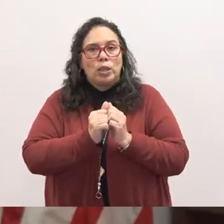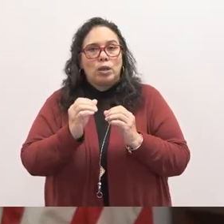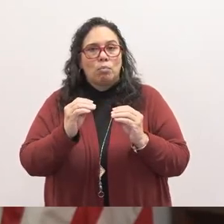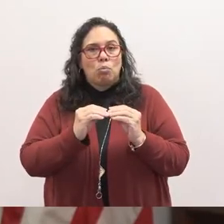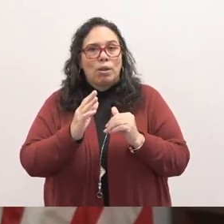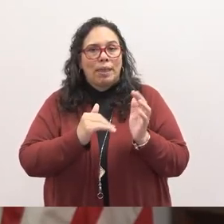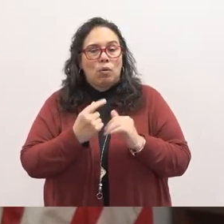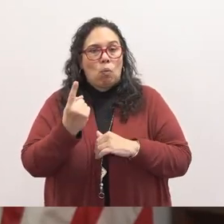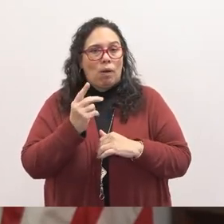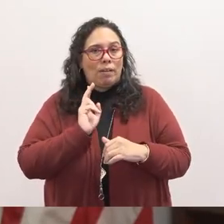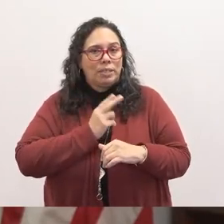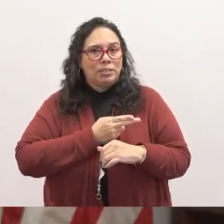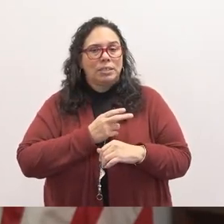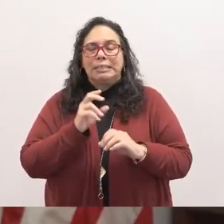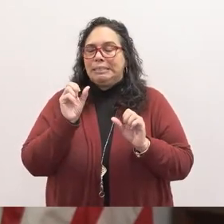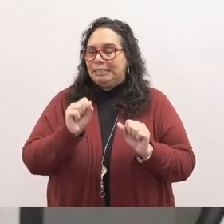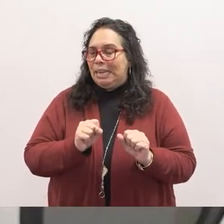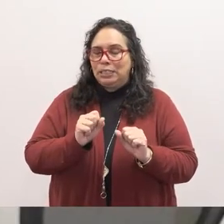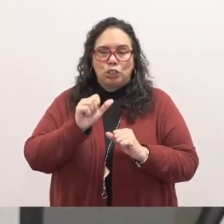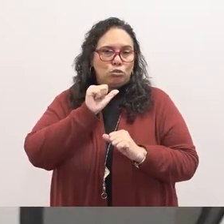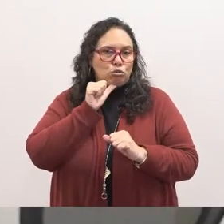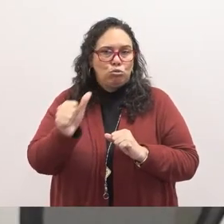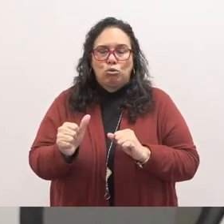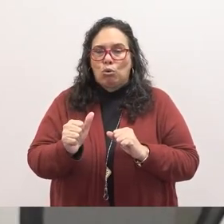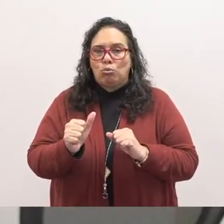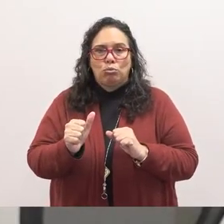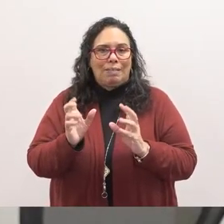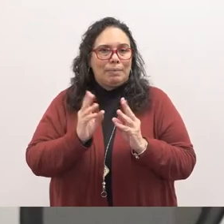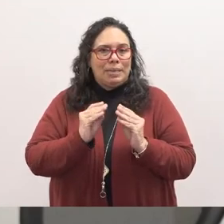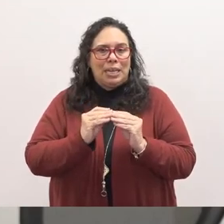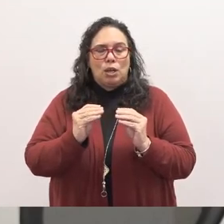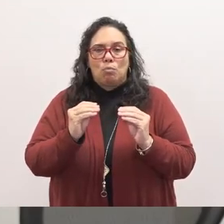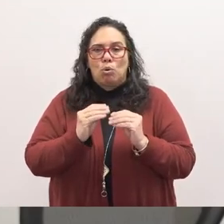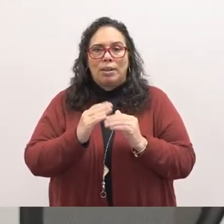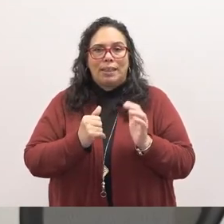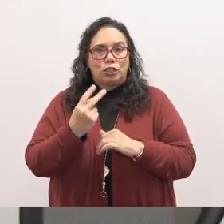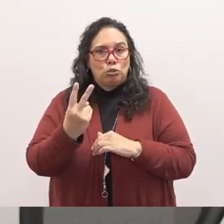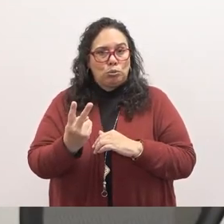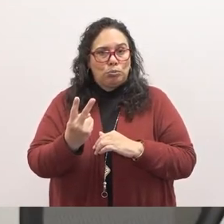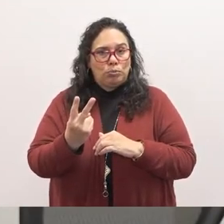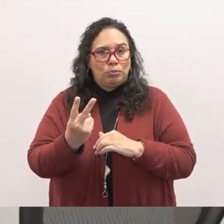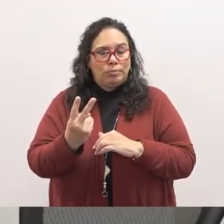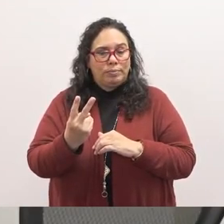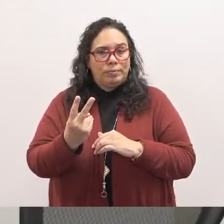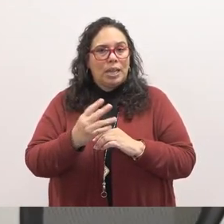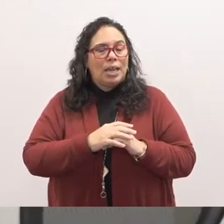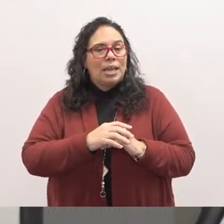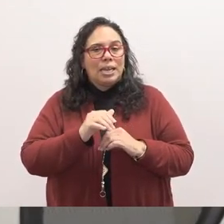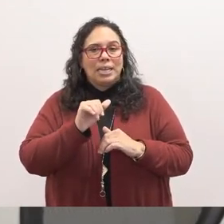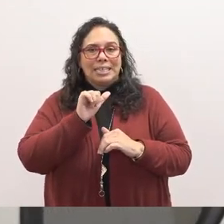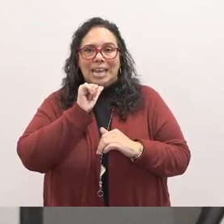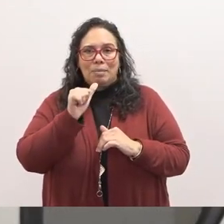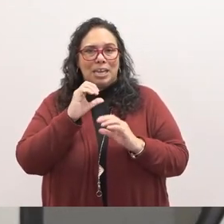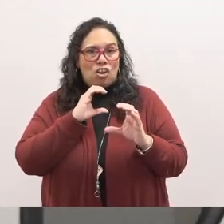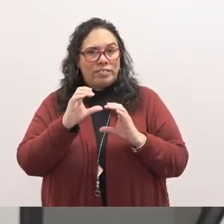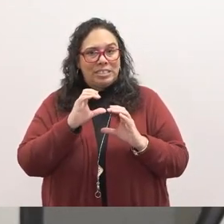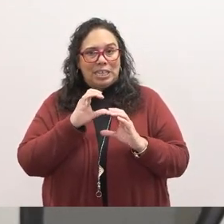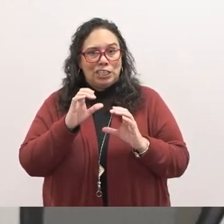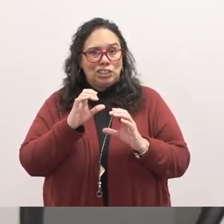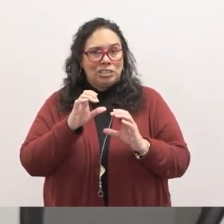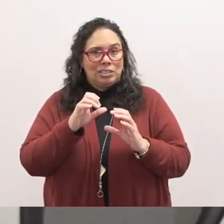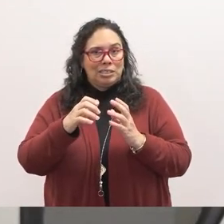Yes, they should not meet with more than two of you at a time, mm-hmm. right? And there should not be conversation